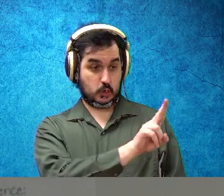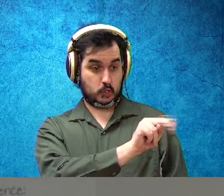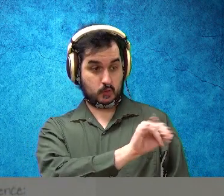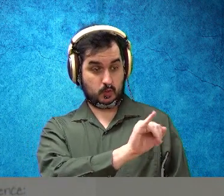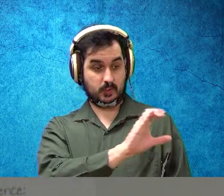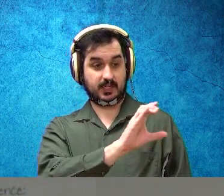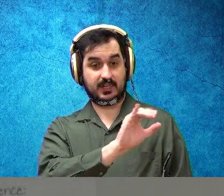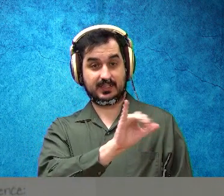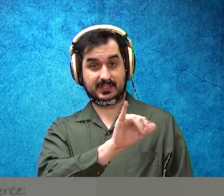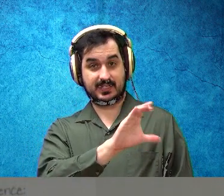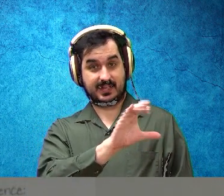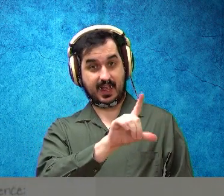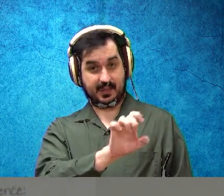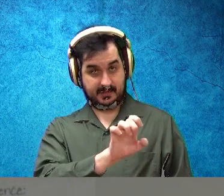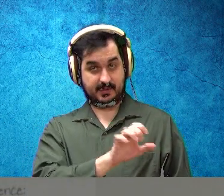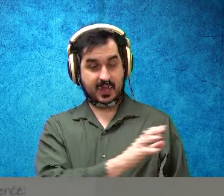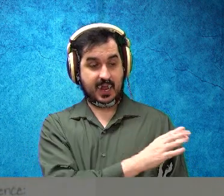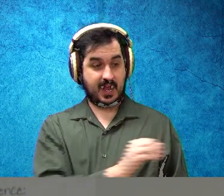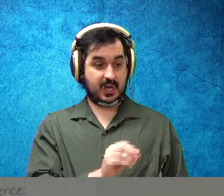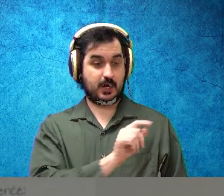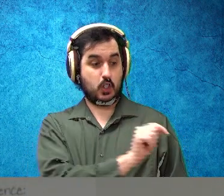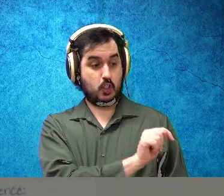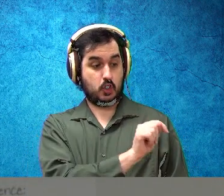unicycle, and I have